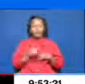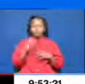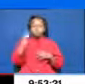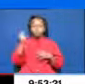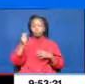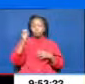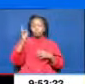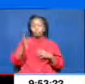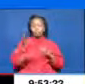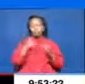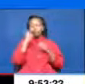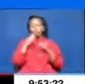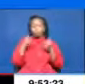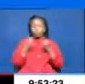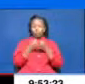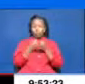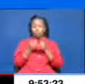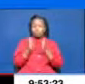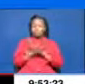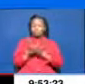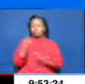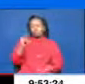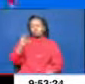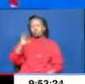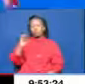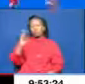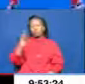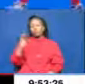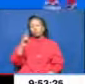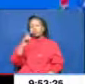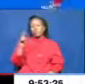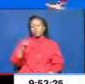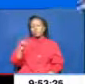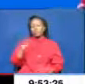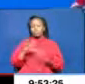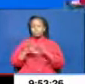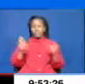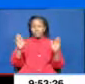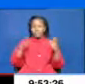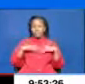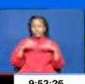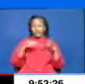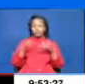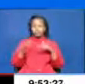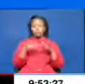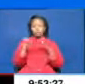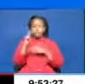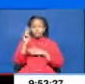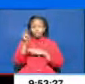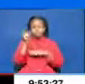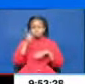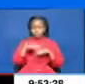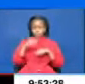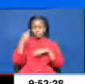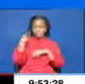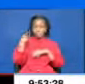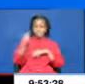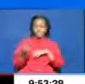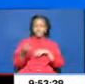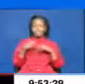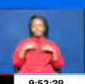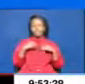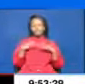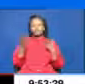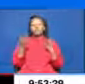their first match of the Commonwealth campaign on the 29th of August, had a chance for the second time yesterday to have a feel of the field